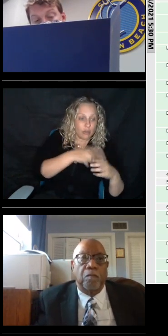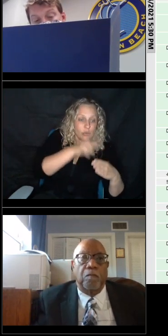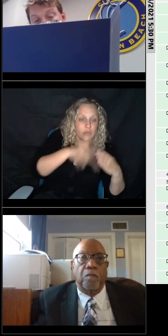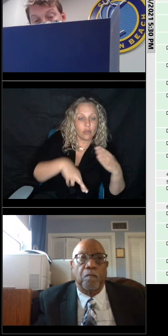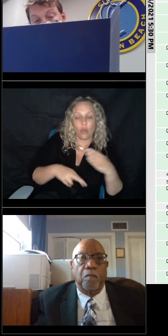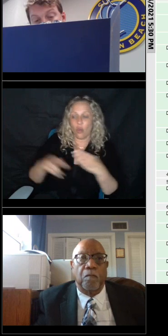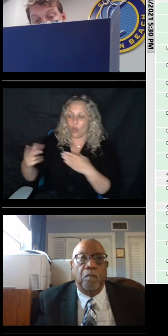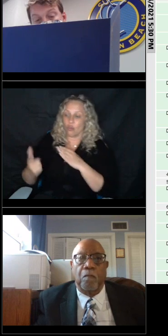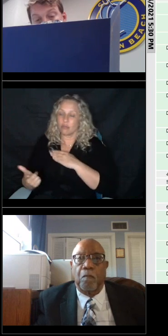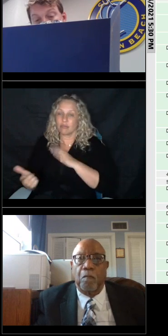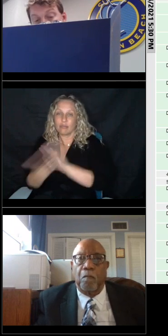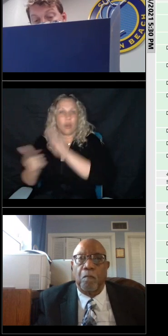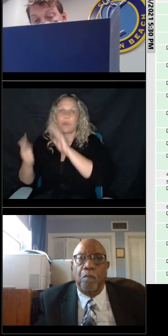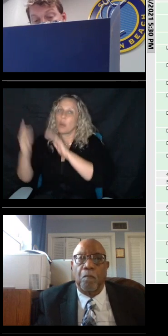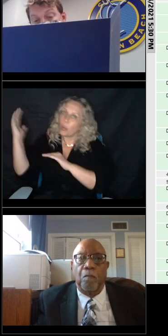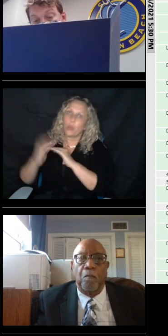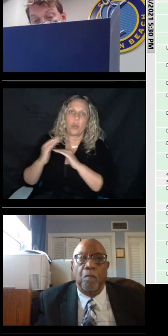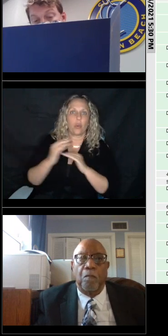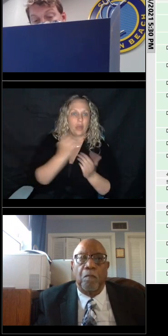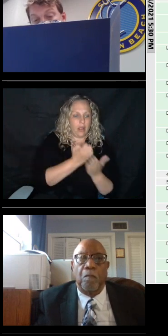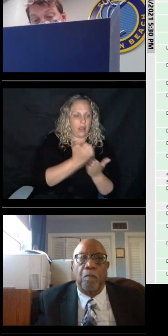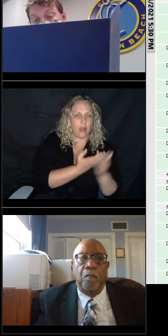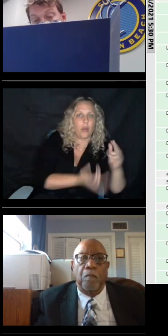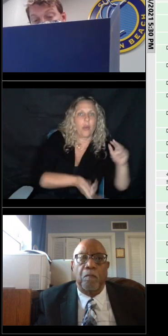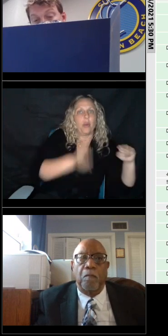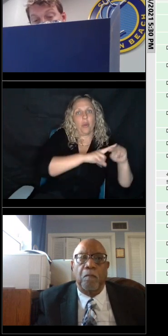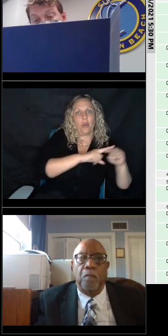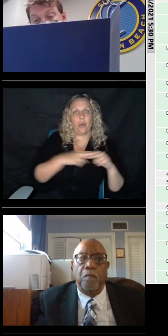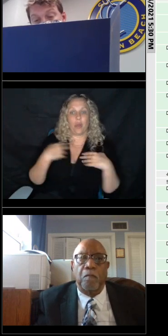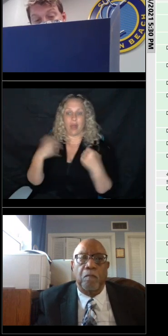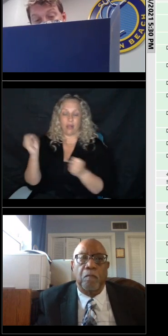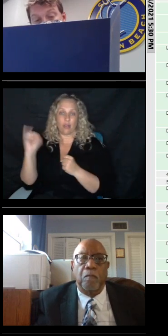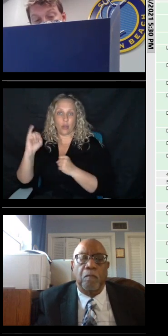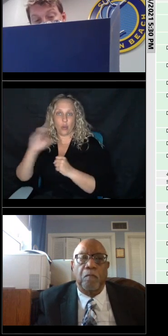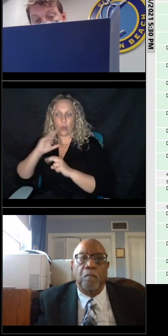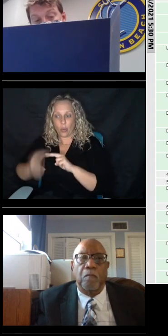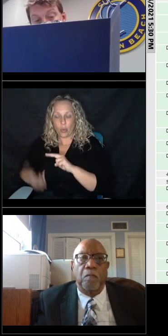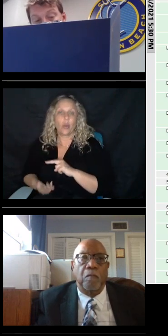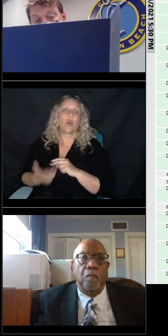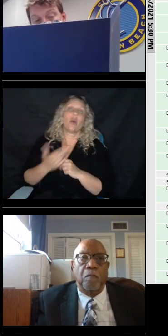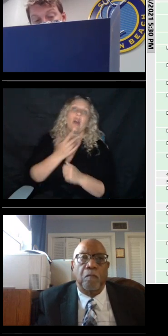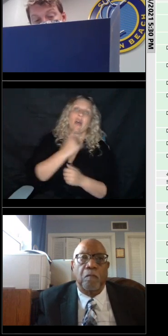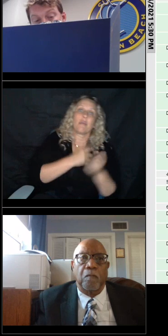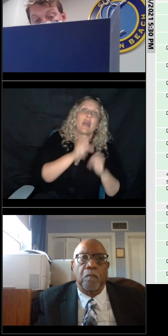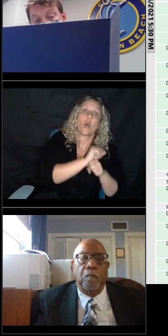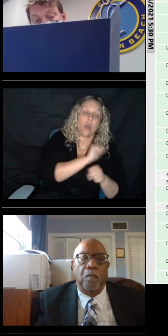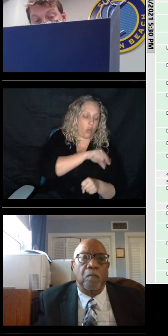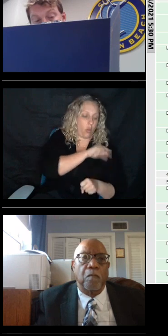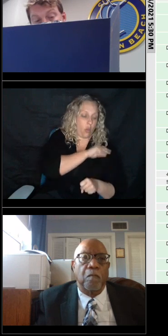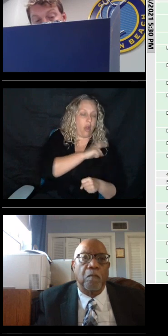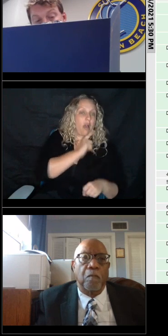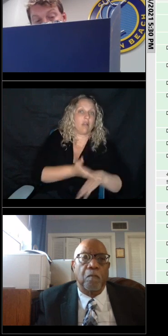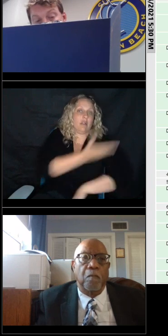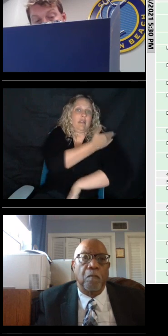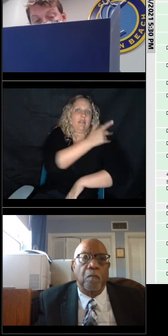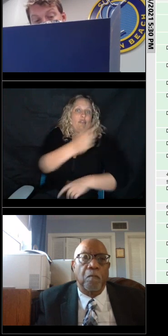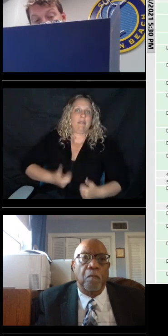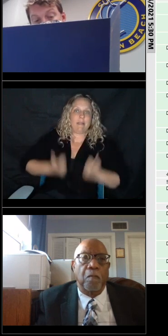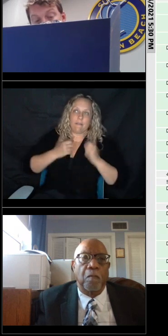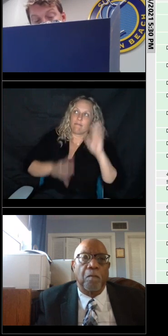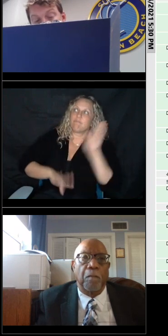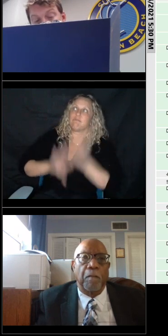crime rates, stronger economies, lower healthcare costs, improved family life, improved quality of life, and increased lifespan.